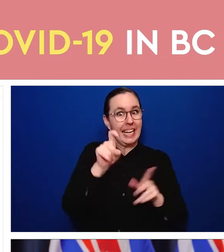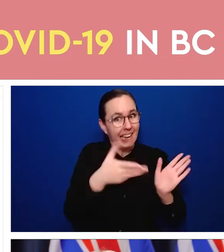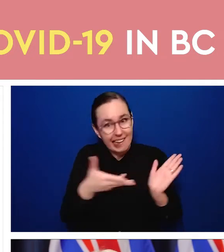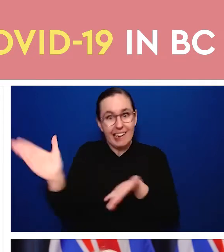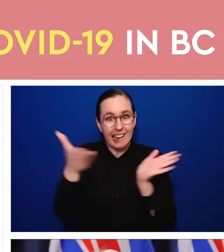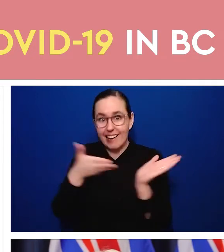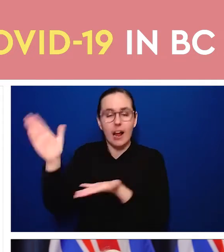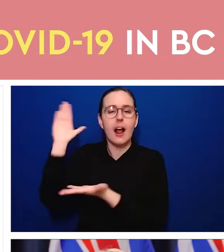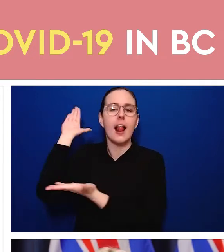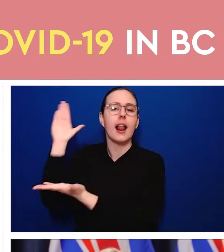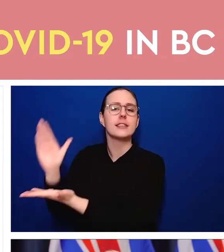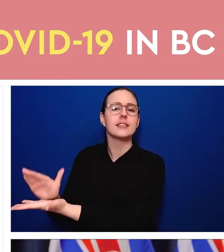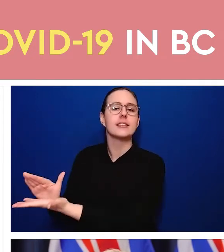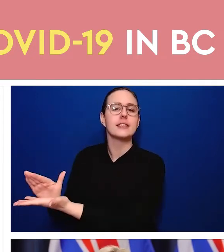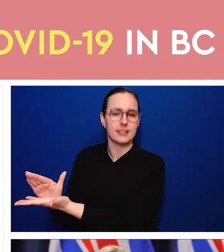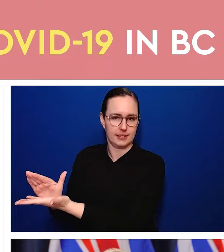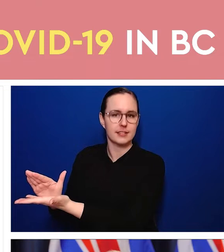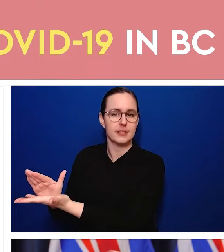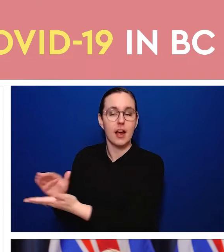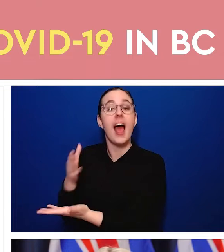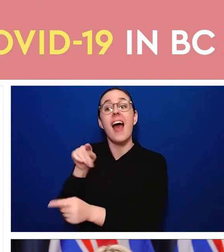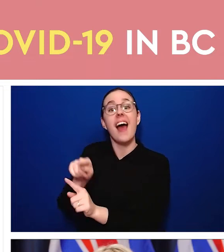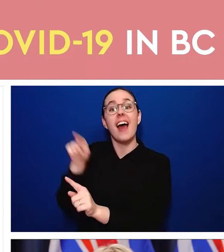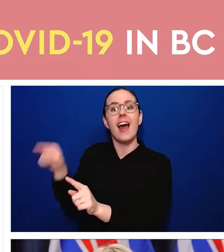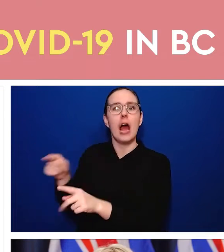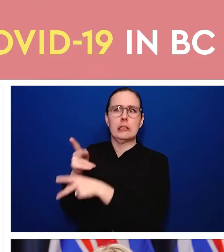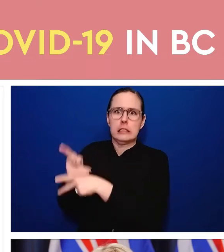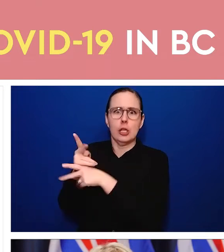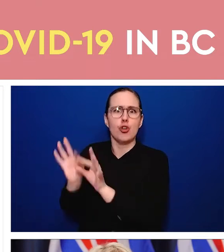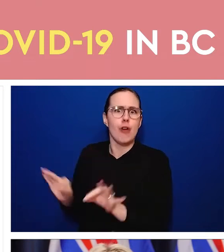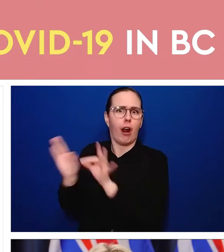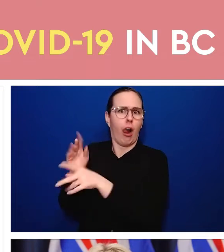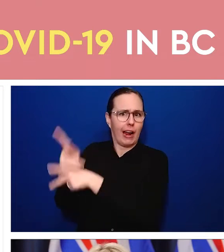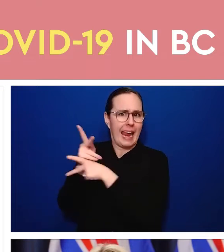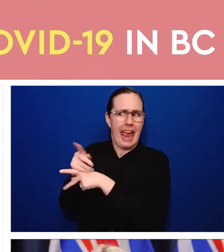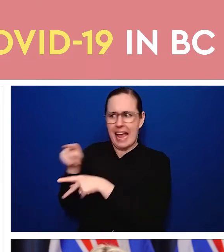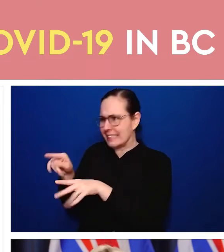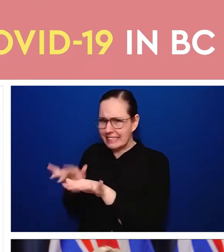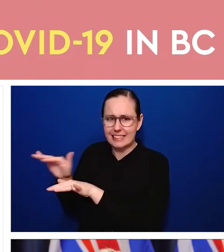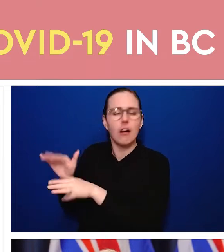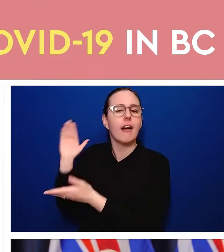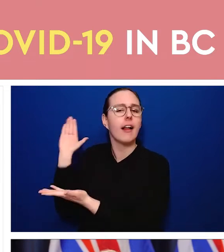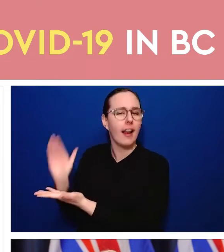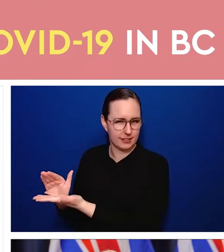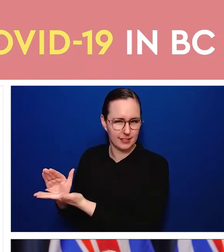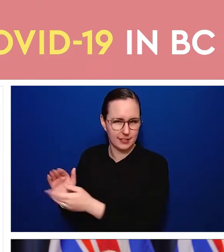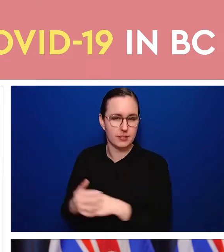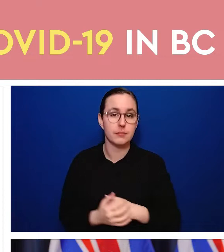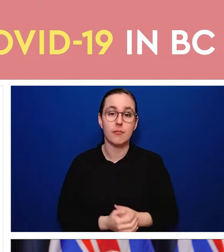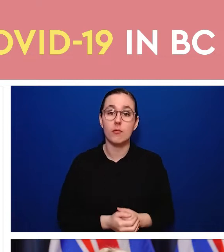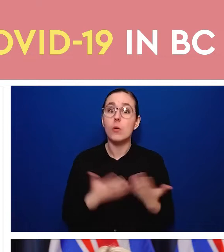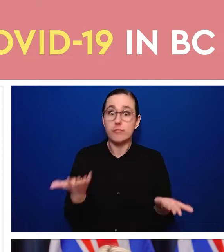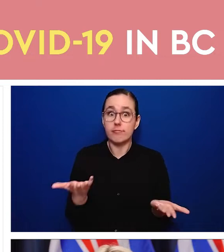is encouraging because as transmission goes down, so the risks to all of us go down in the community.